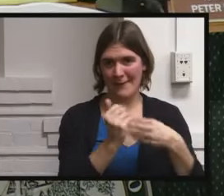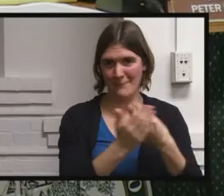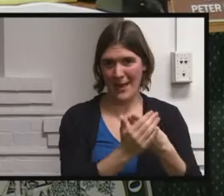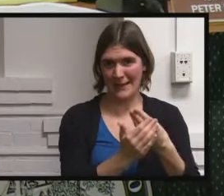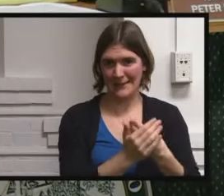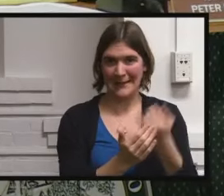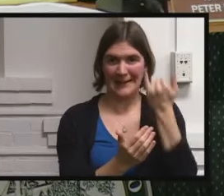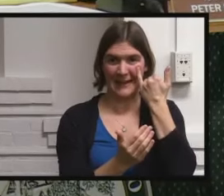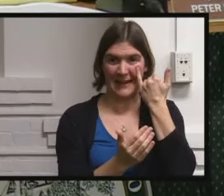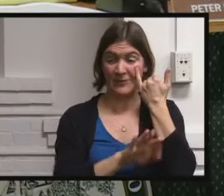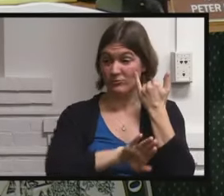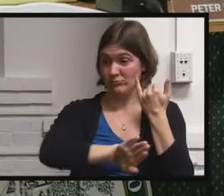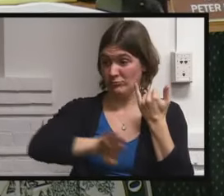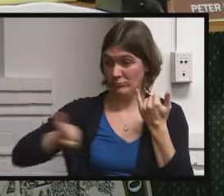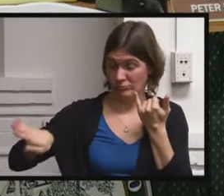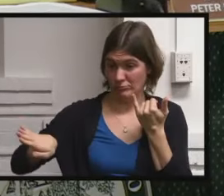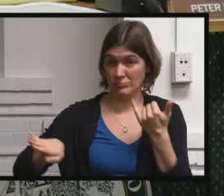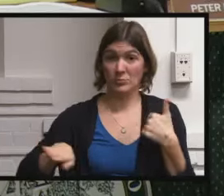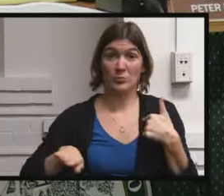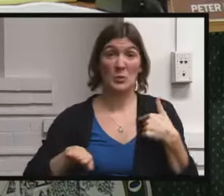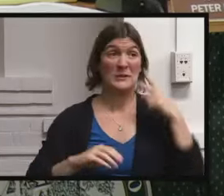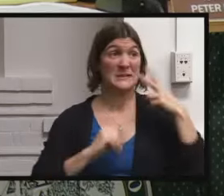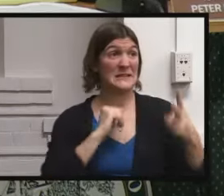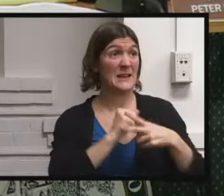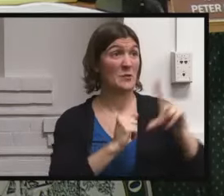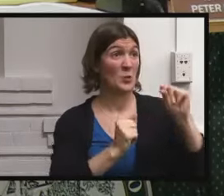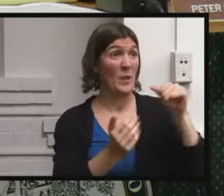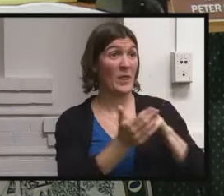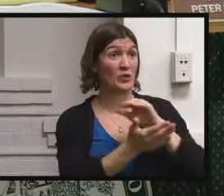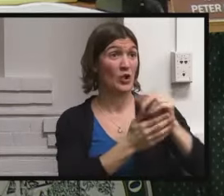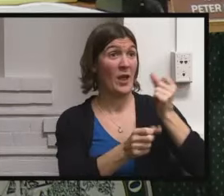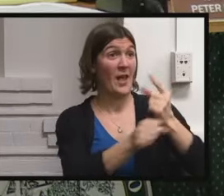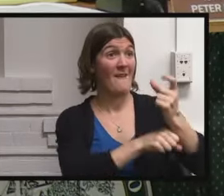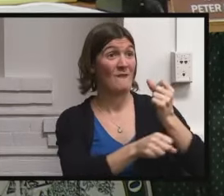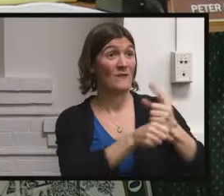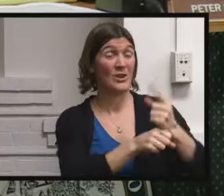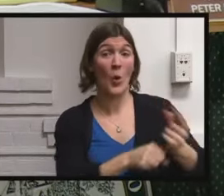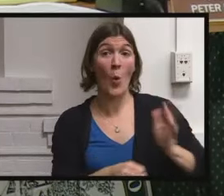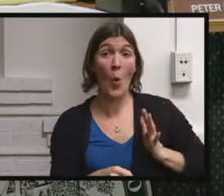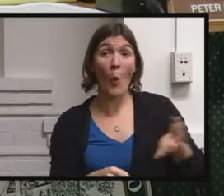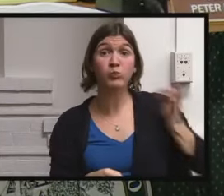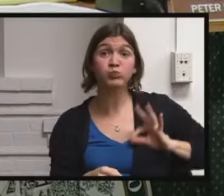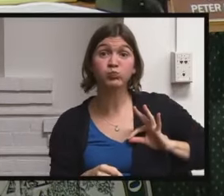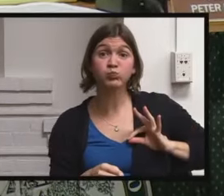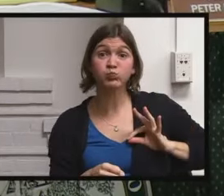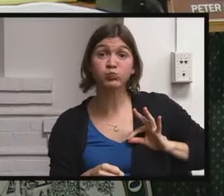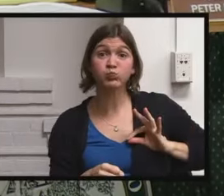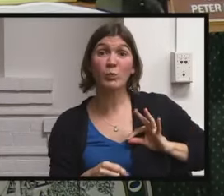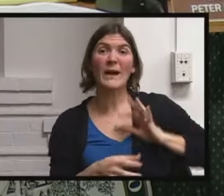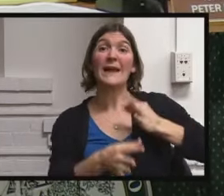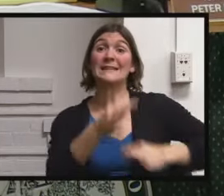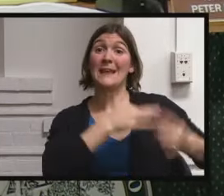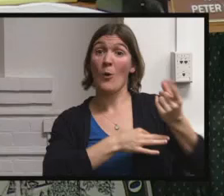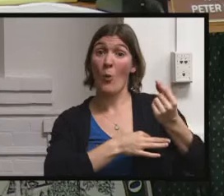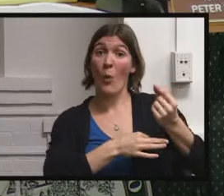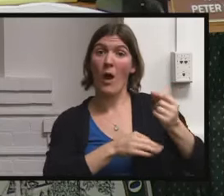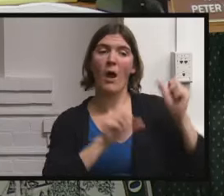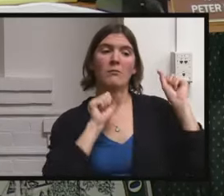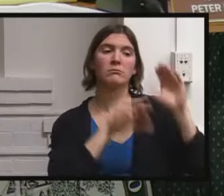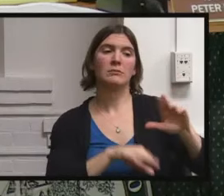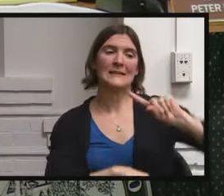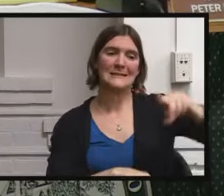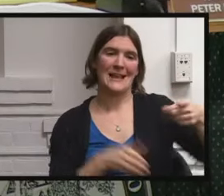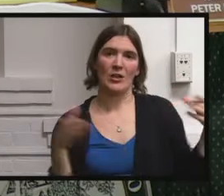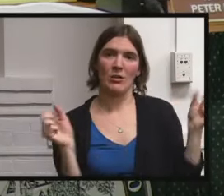about $20,000 a year, right, approximately, by doing single stream